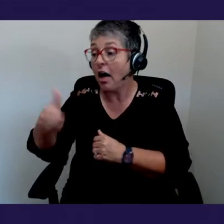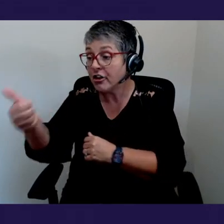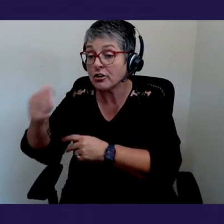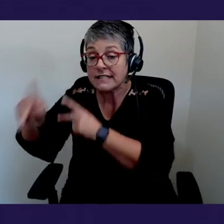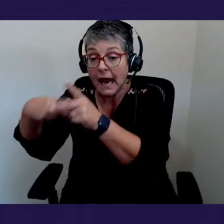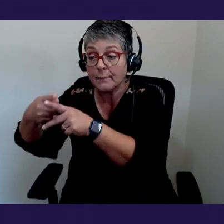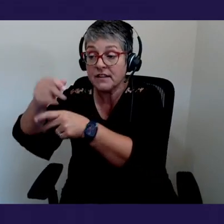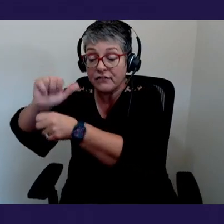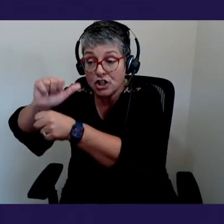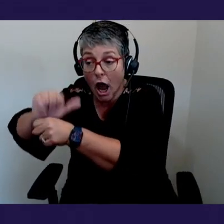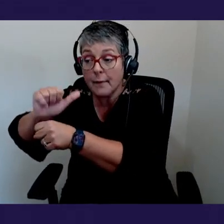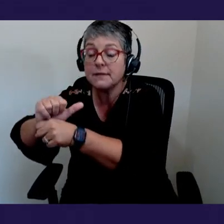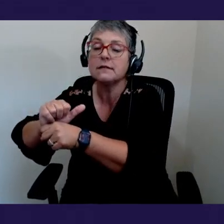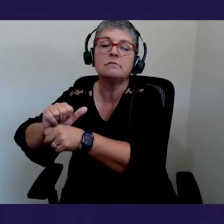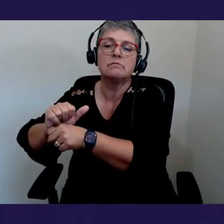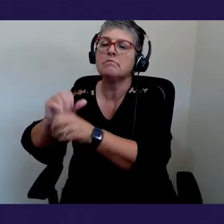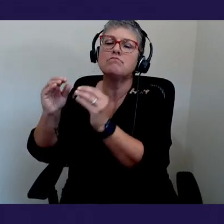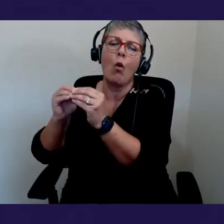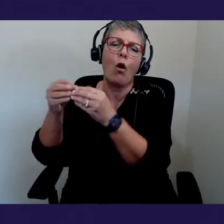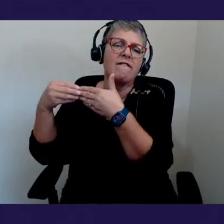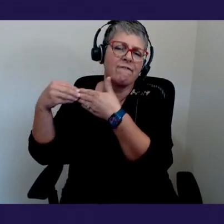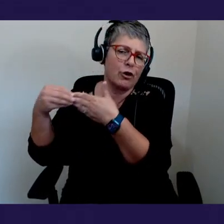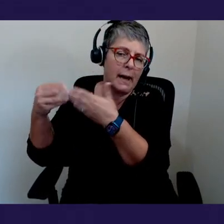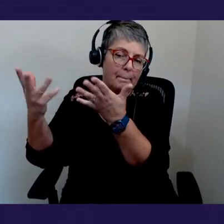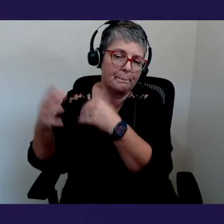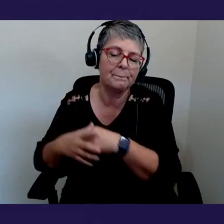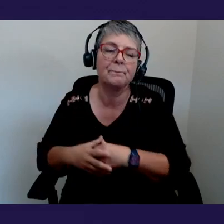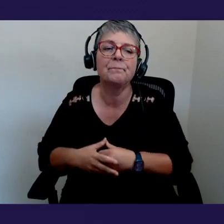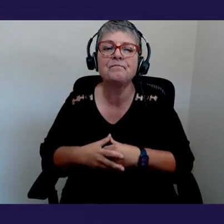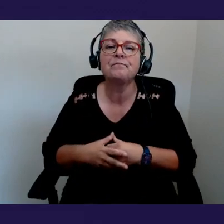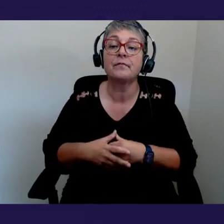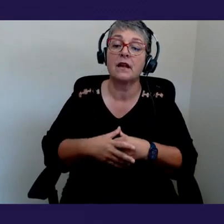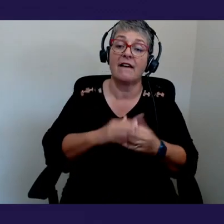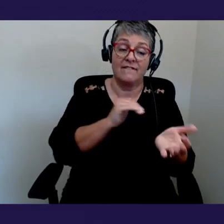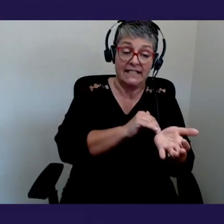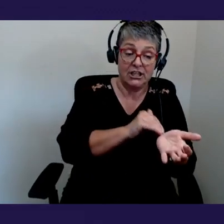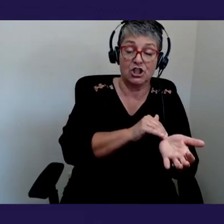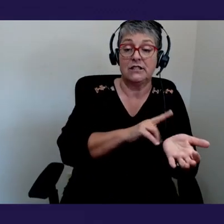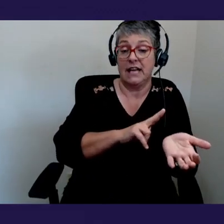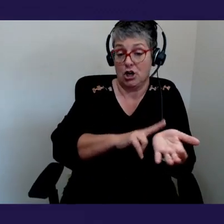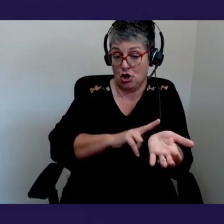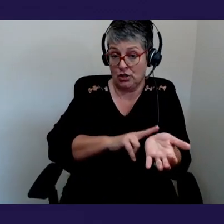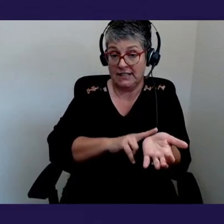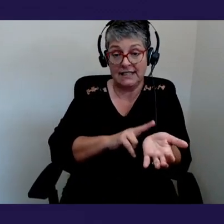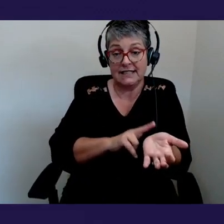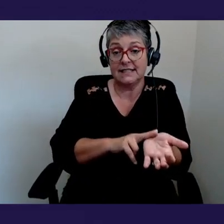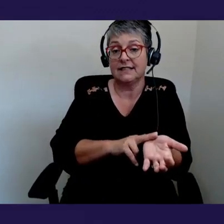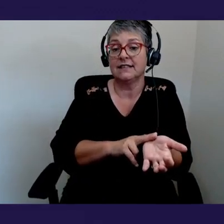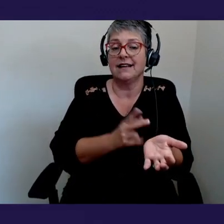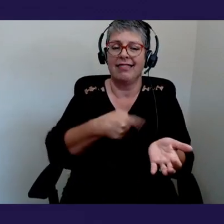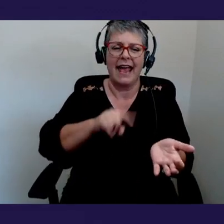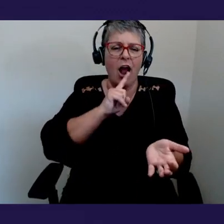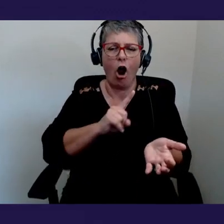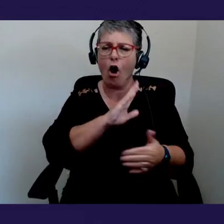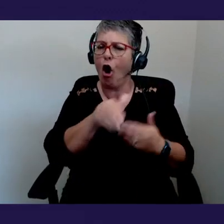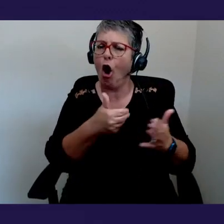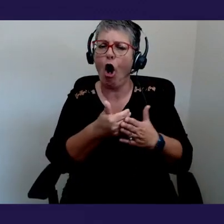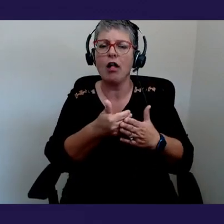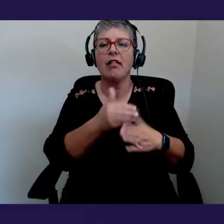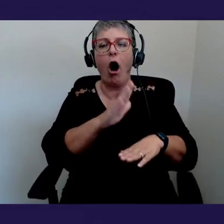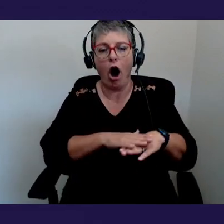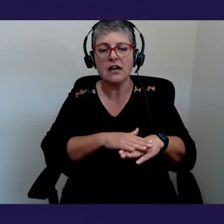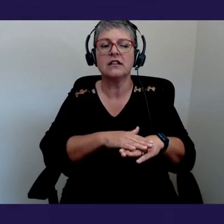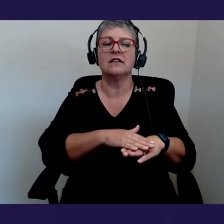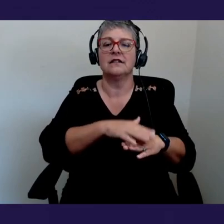more freedom. What we're seeing with physicians and nurses is that increasingly they are all on social media. They're all getting on social media and they're trying to